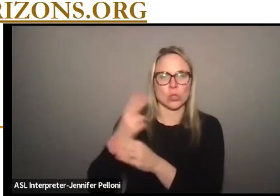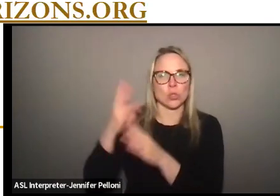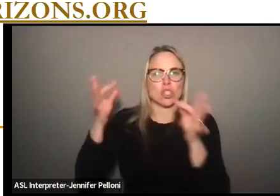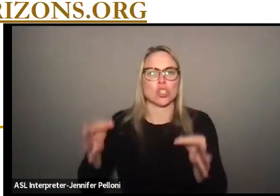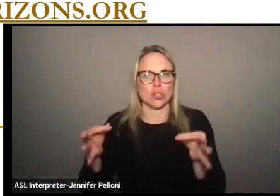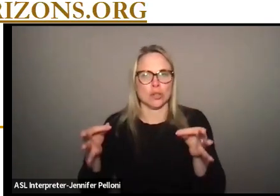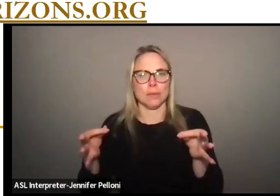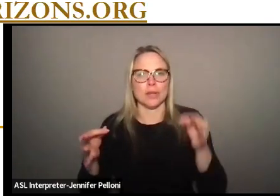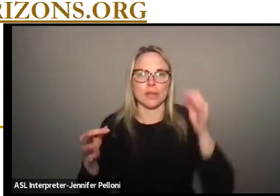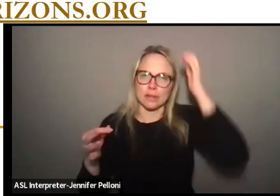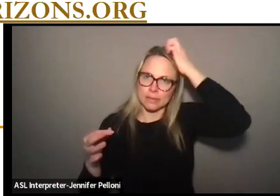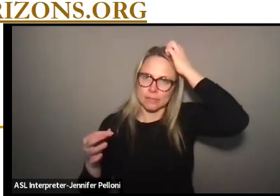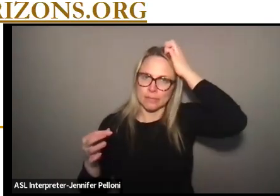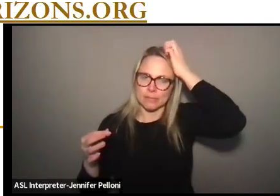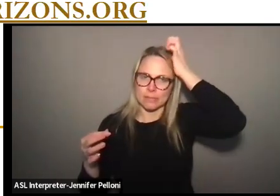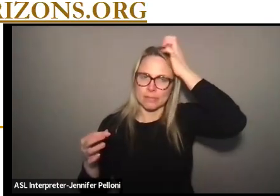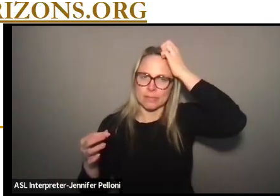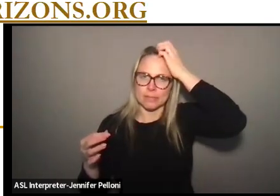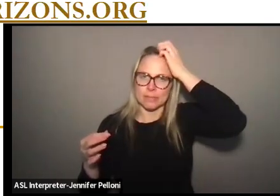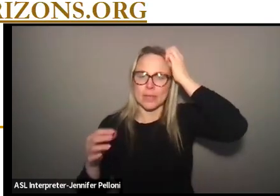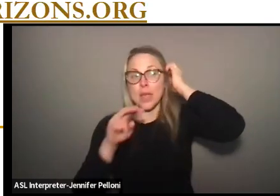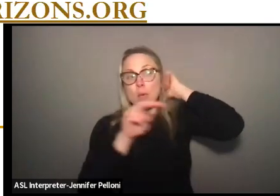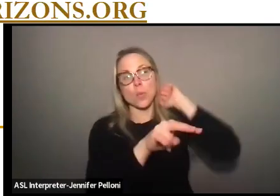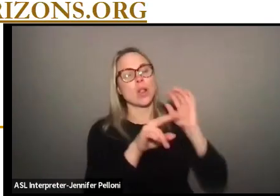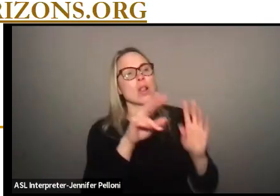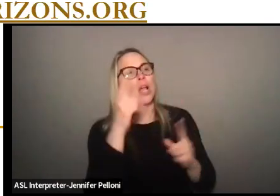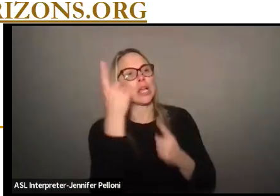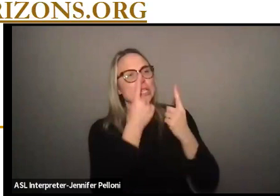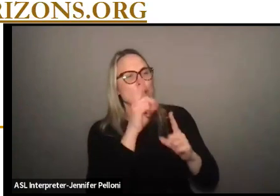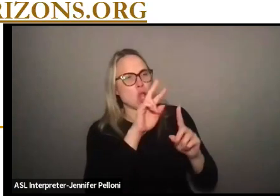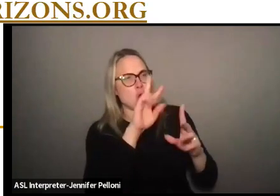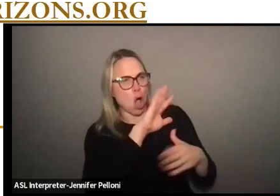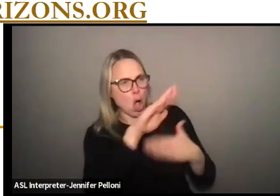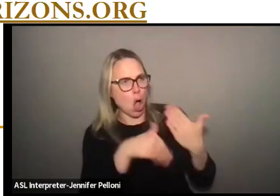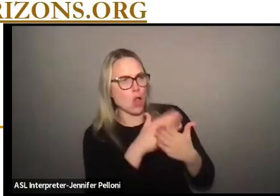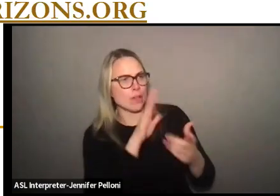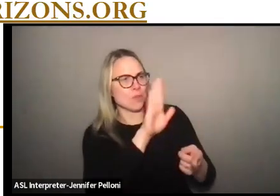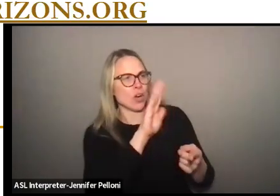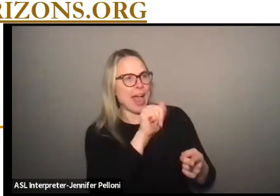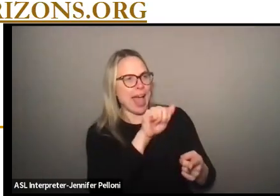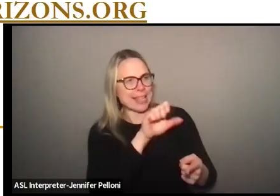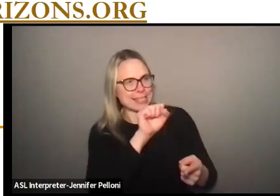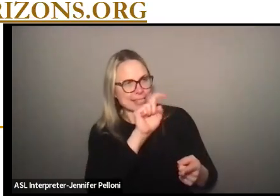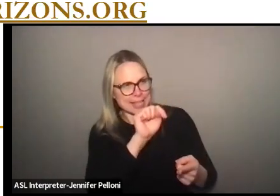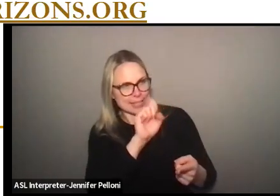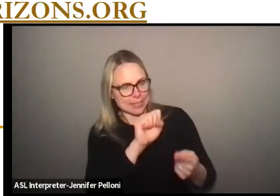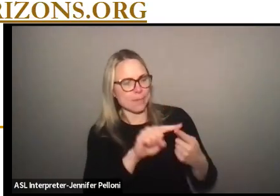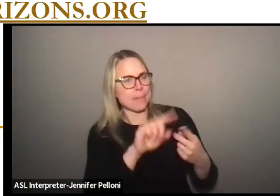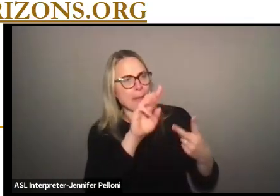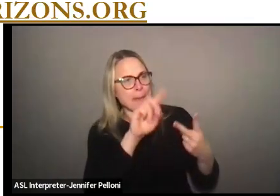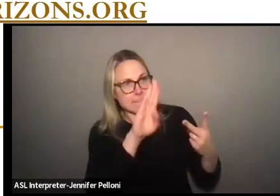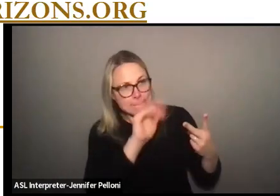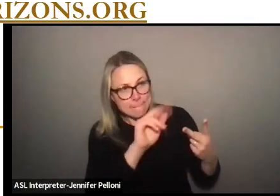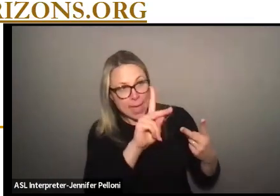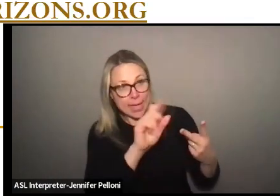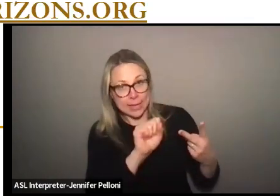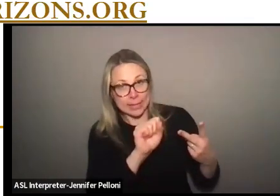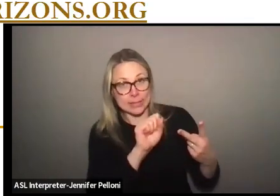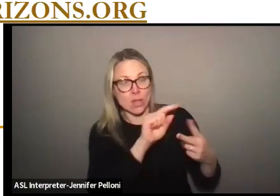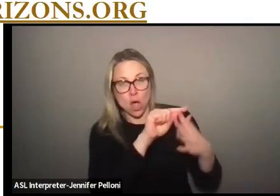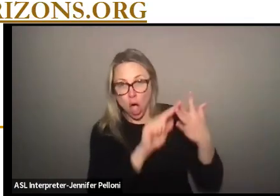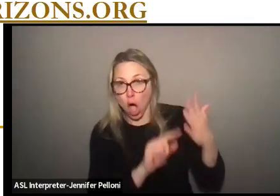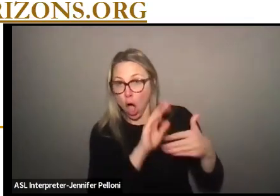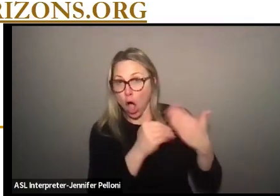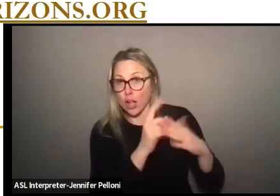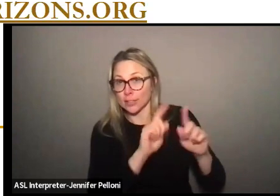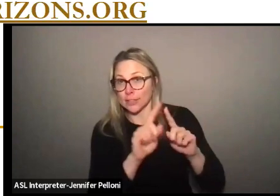says they're going to look at your assets, what you have in your bank accounts, all of your bank accounts, and